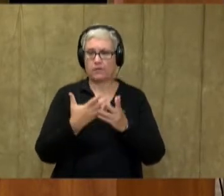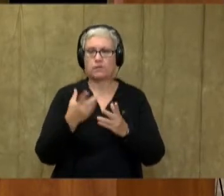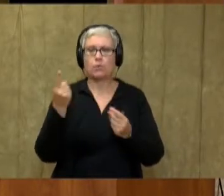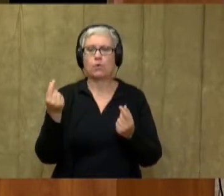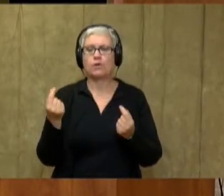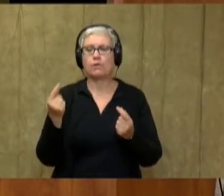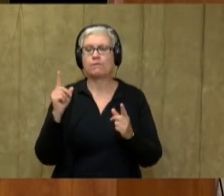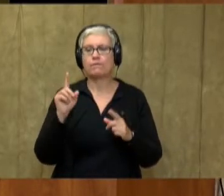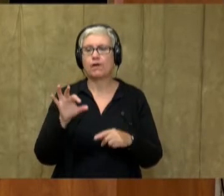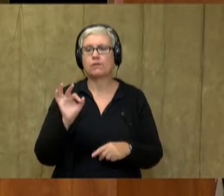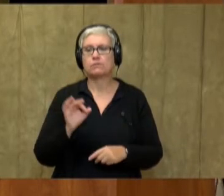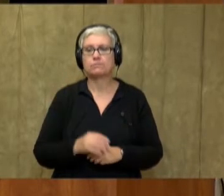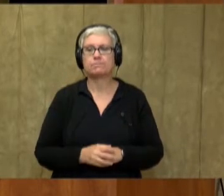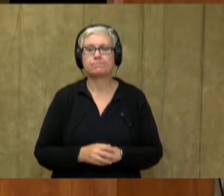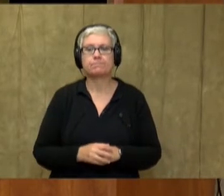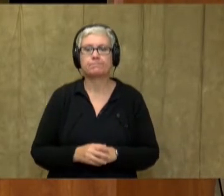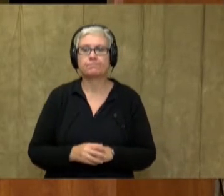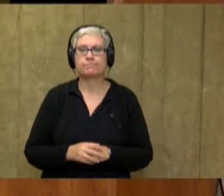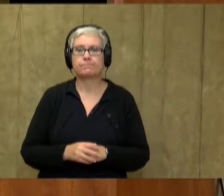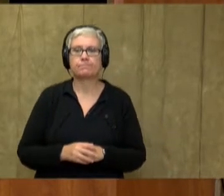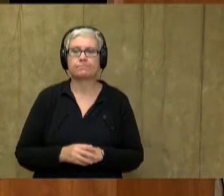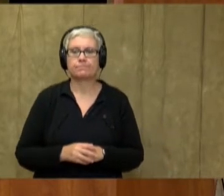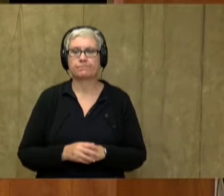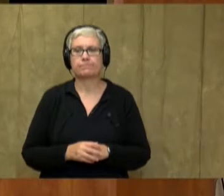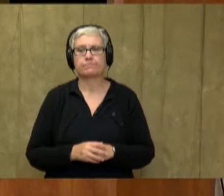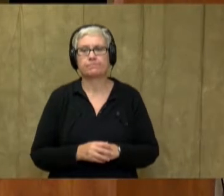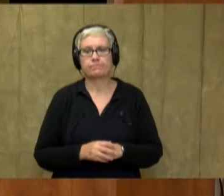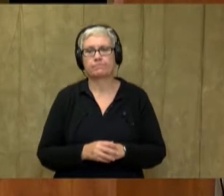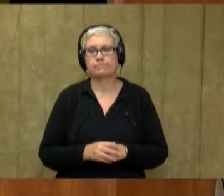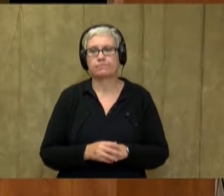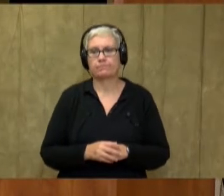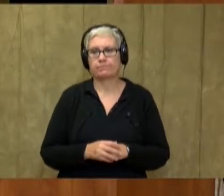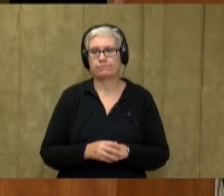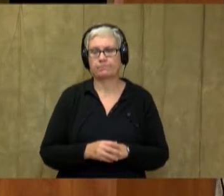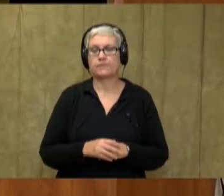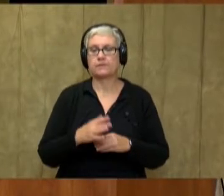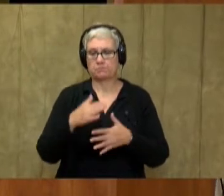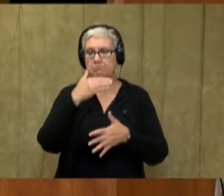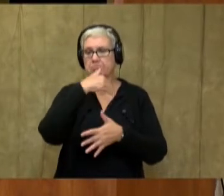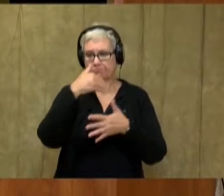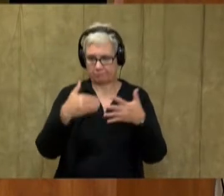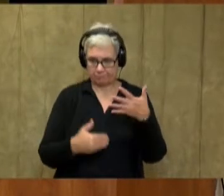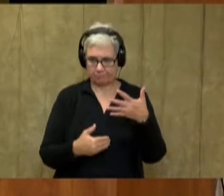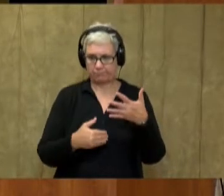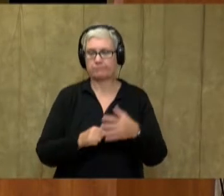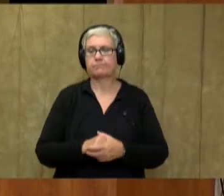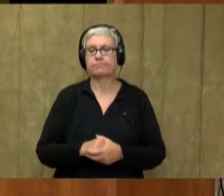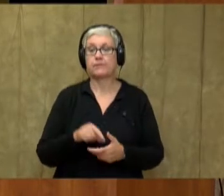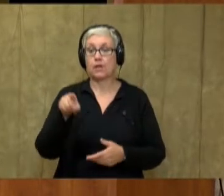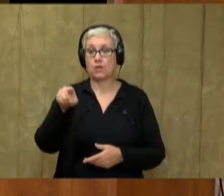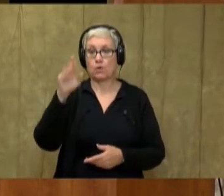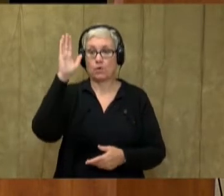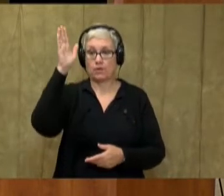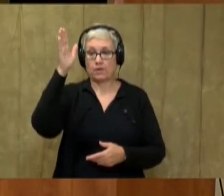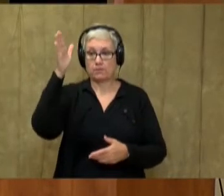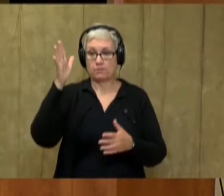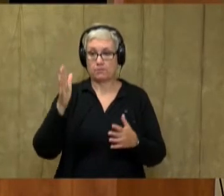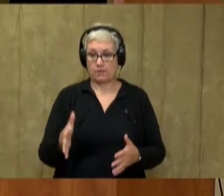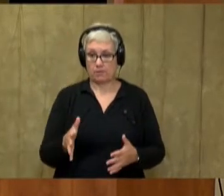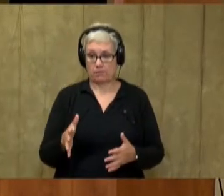do first? Now we're going to return to our space cat. You're the speaker. Your purpose is to